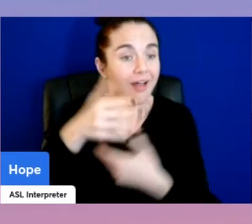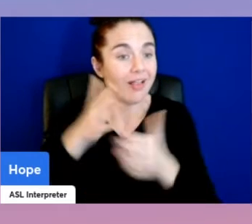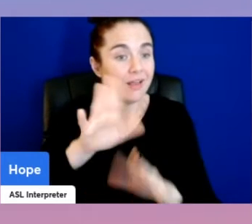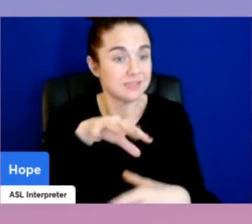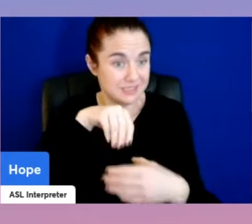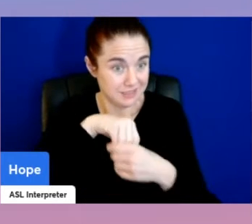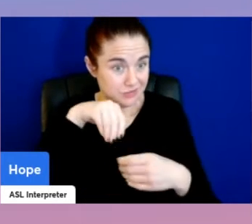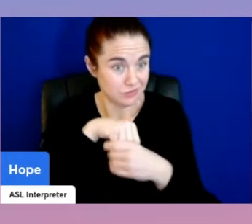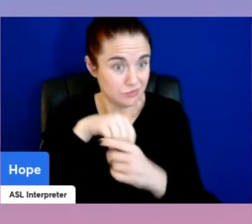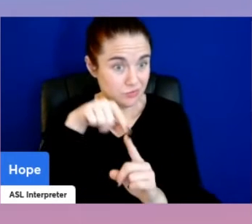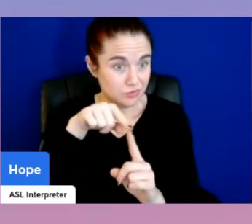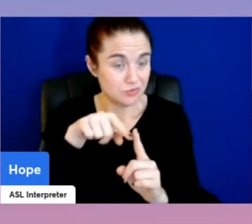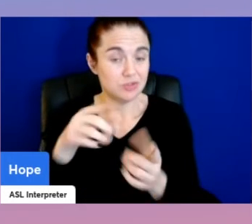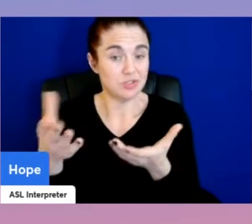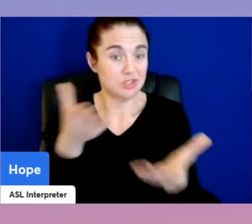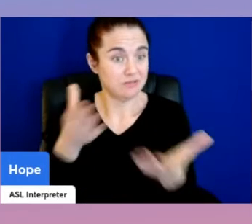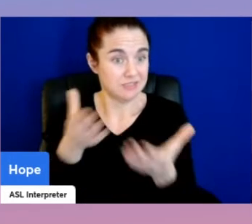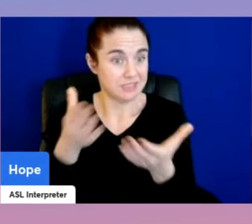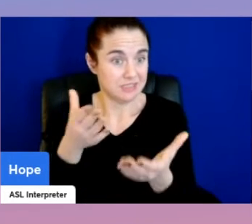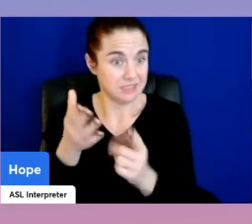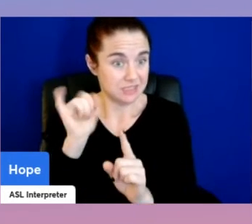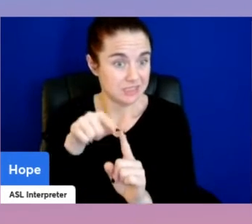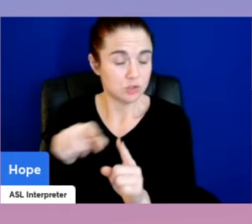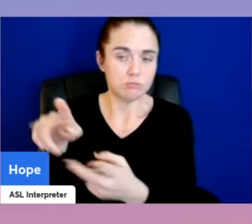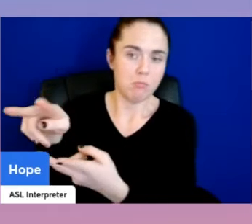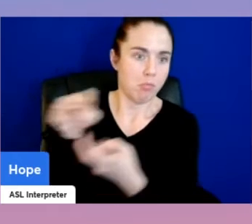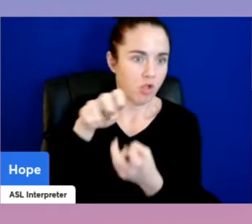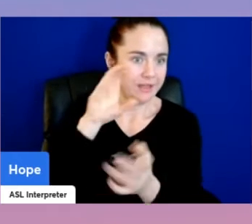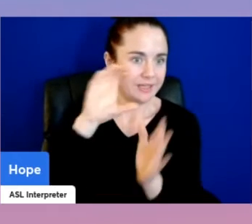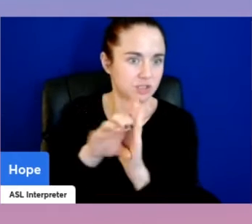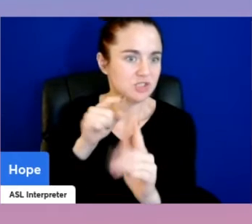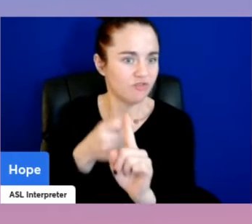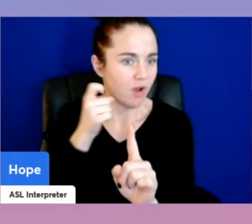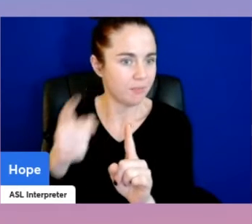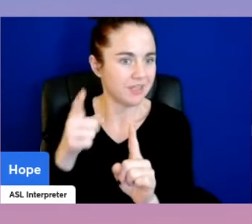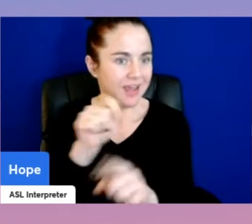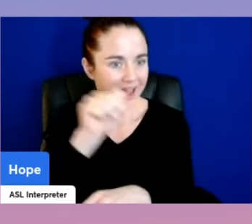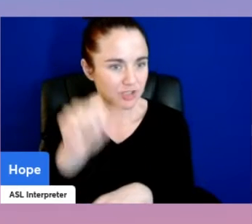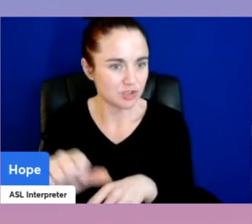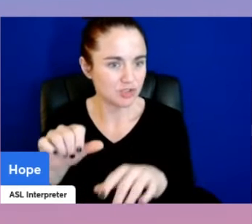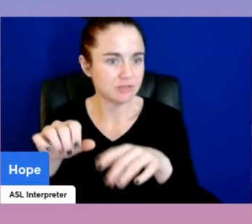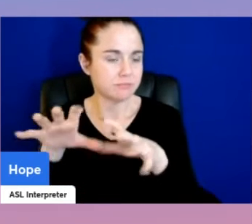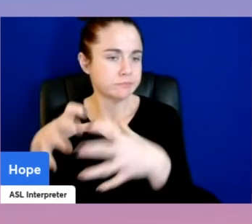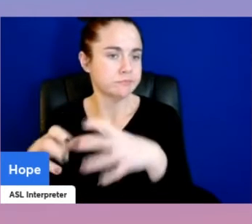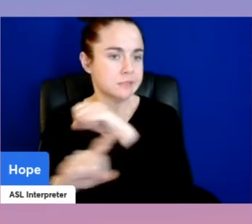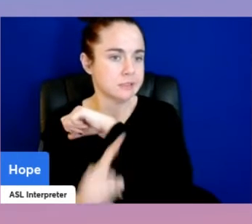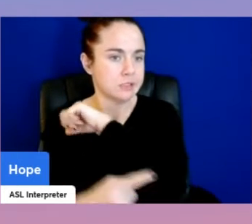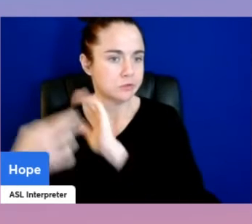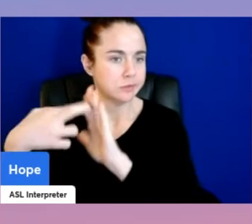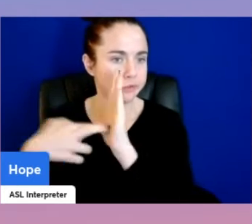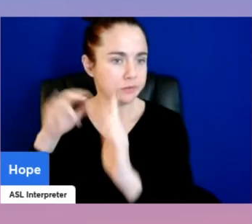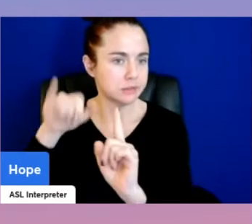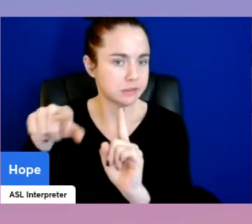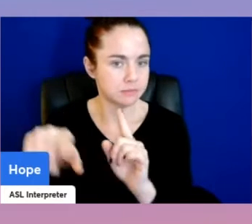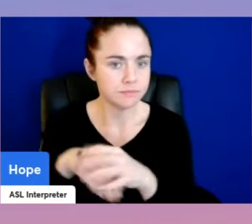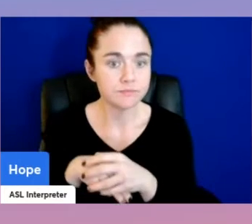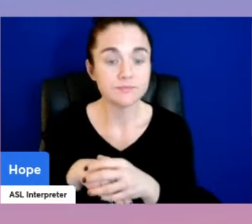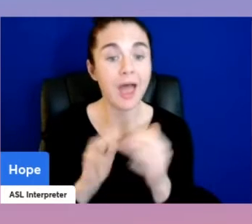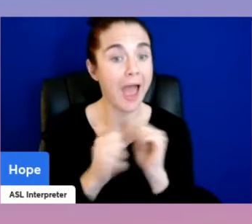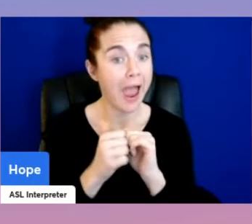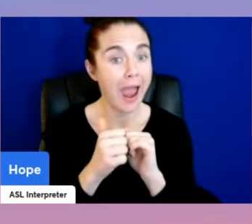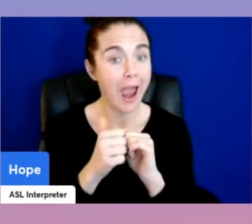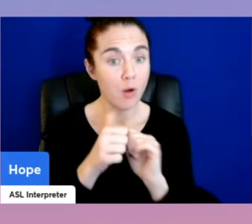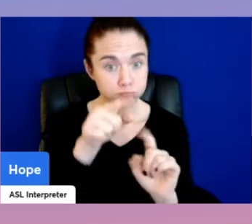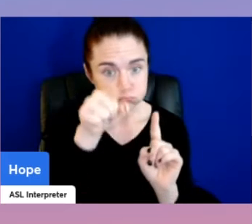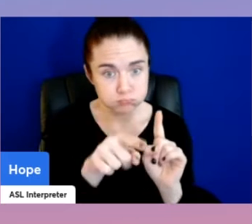of Kubernetes, the kubelet service, to be able to pull images from our Azure Container Registry. So we can do that